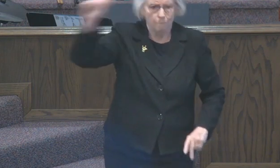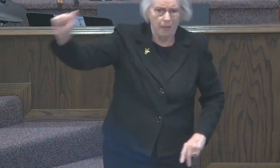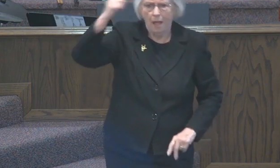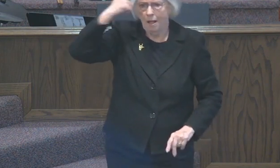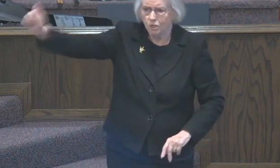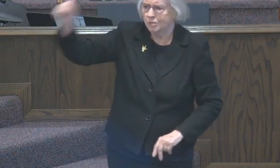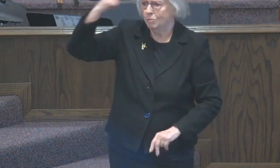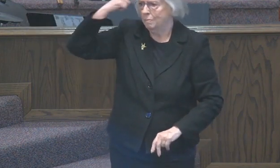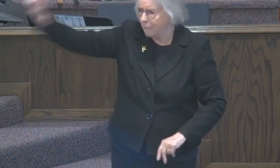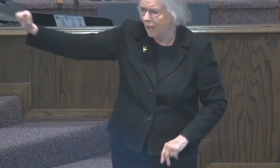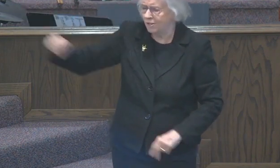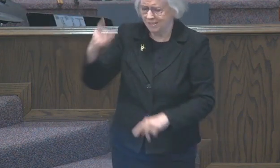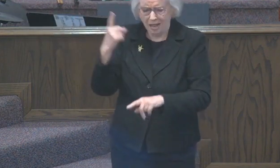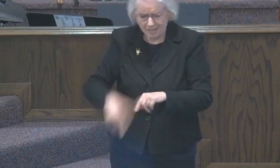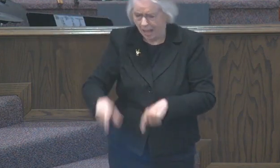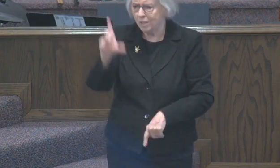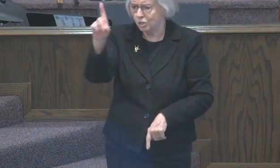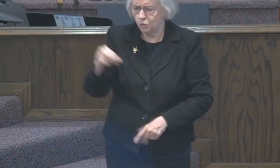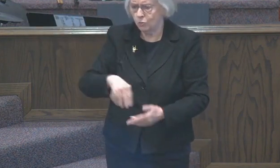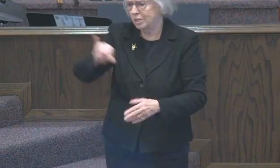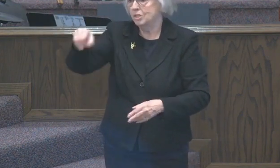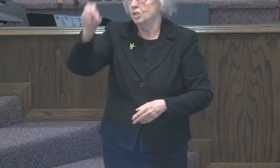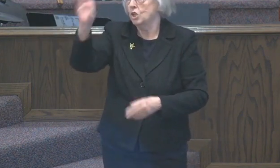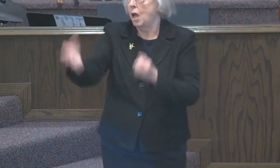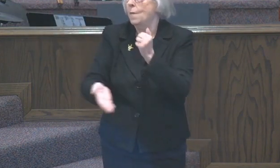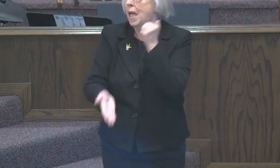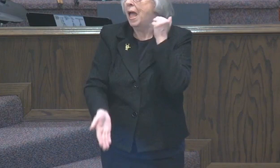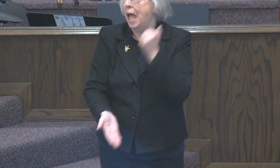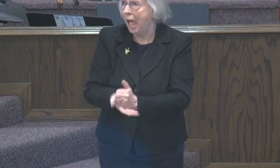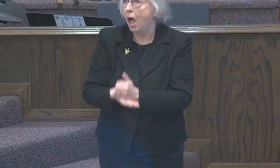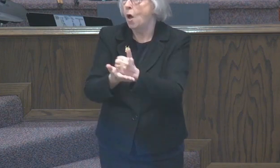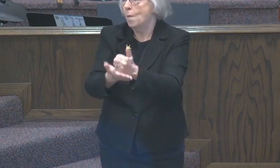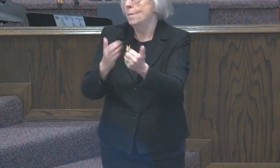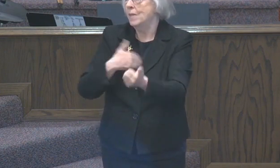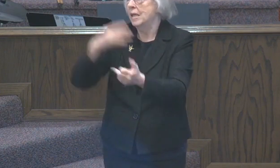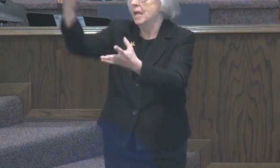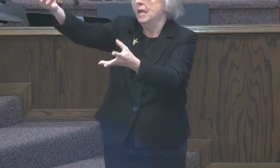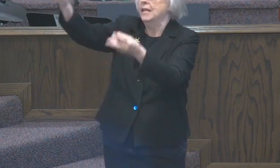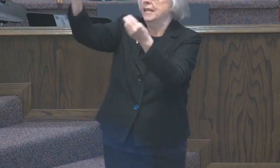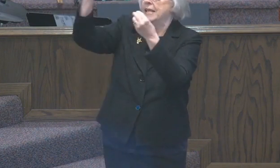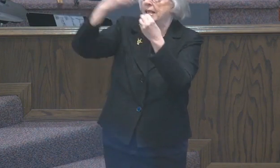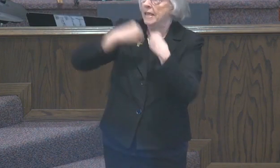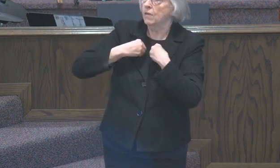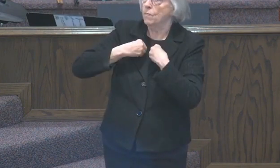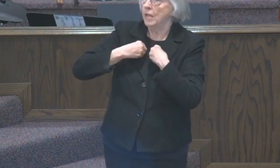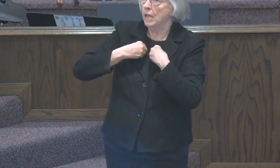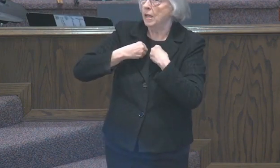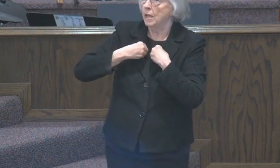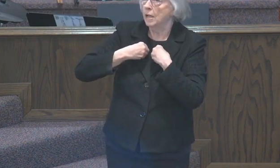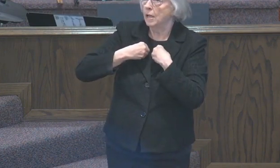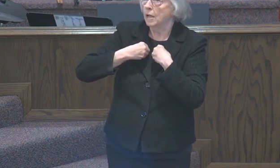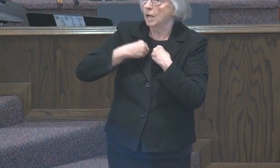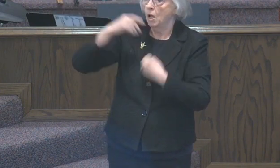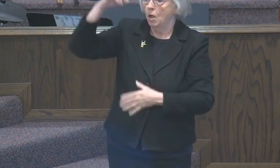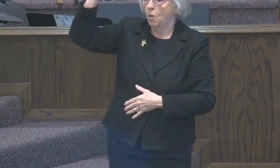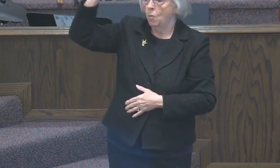I can't do it. Help me. Give me something from you